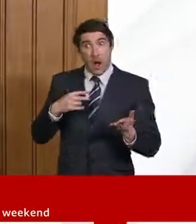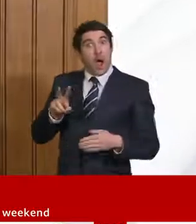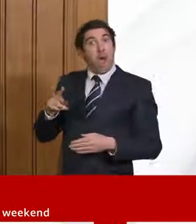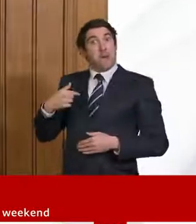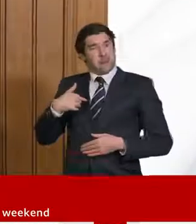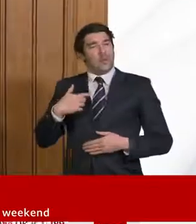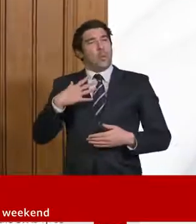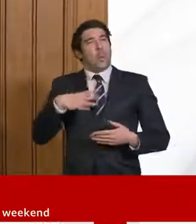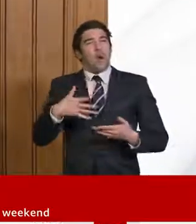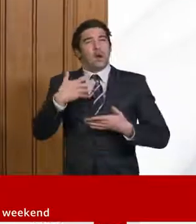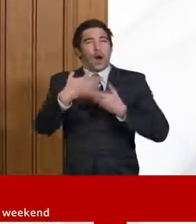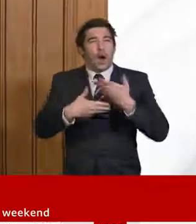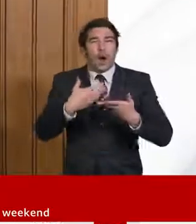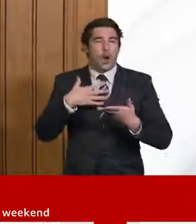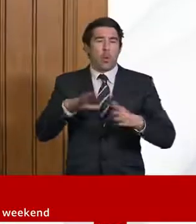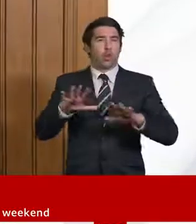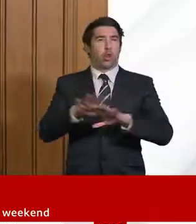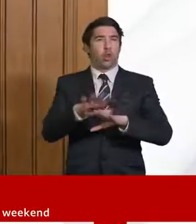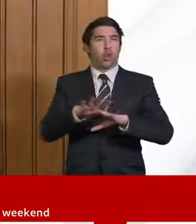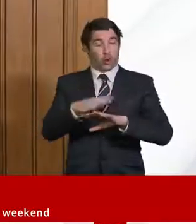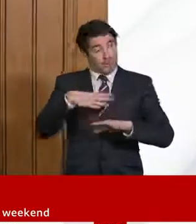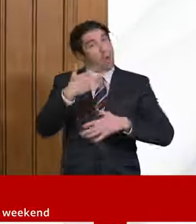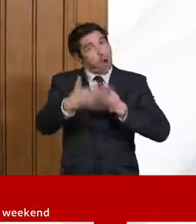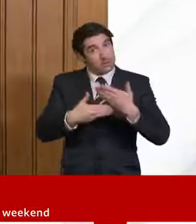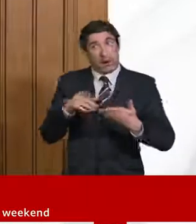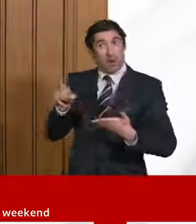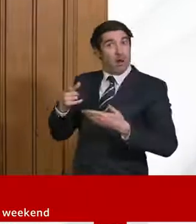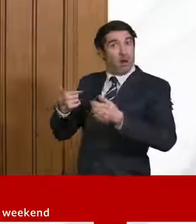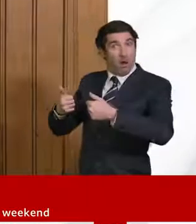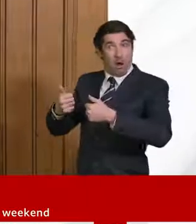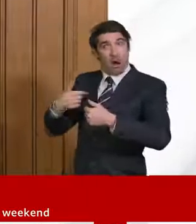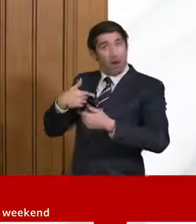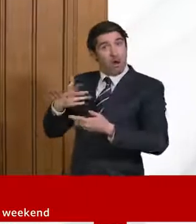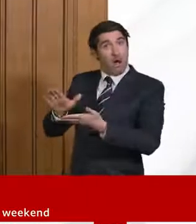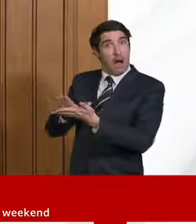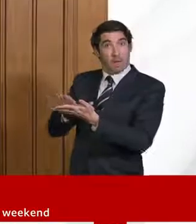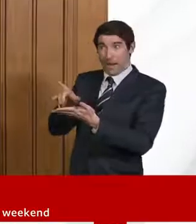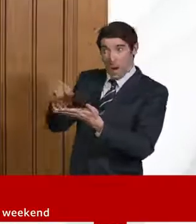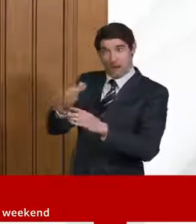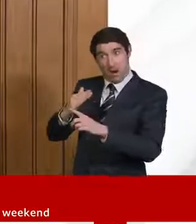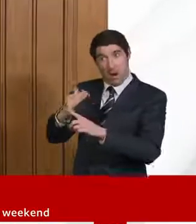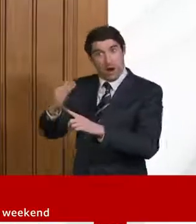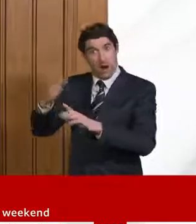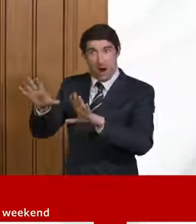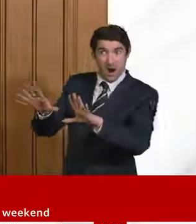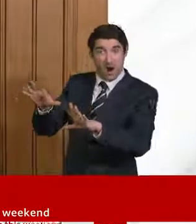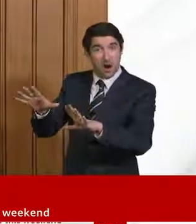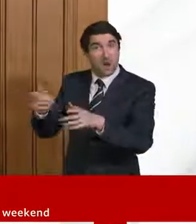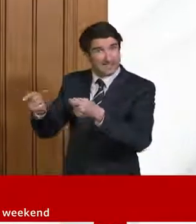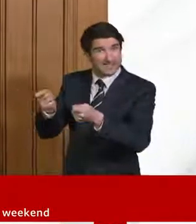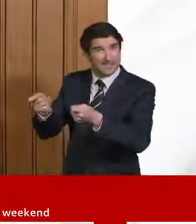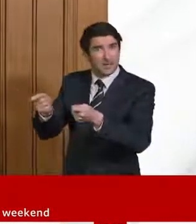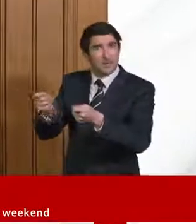hopeful green shoots that we thought they might be. But I think the next week or two will be critical as we move